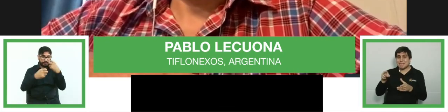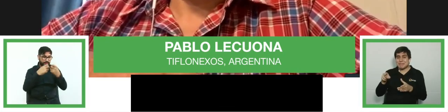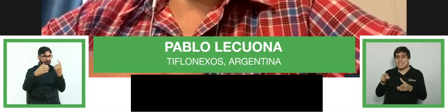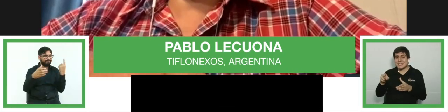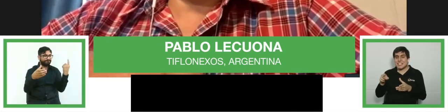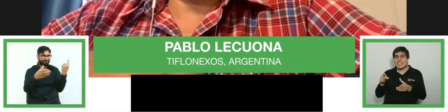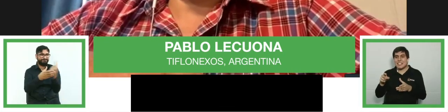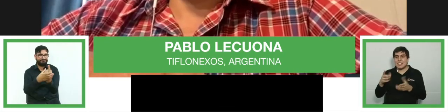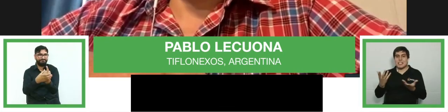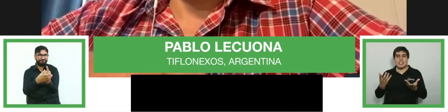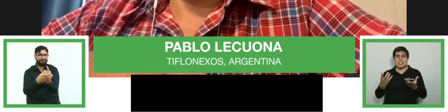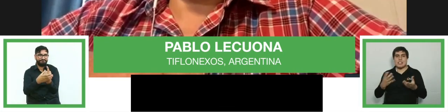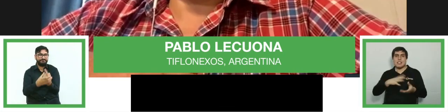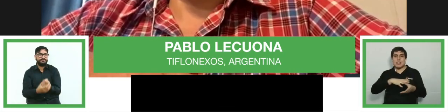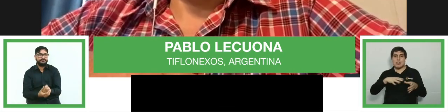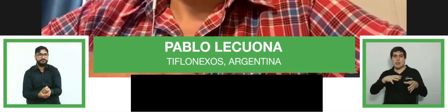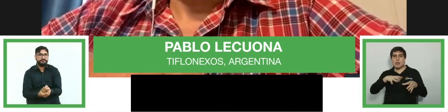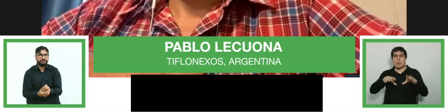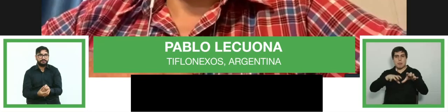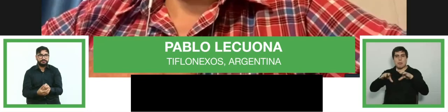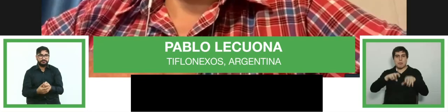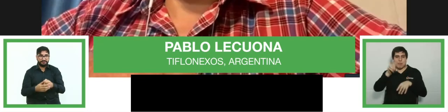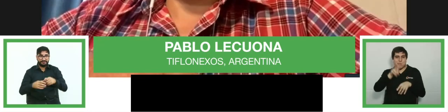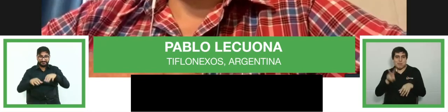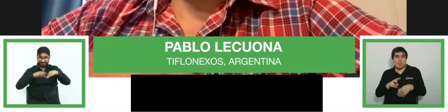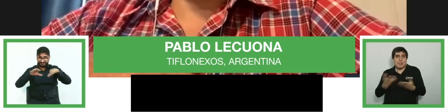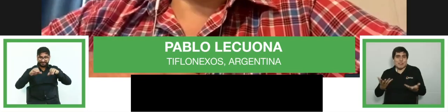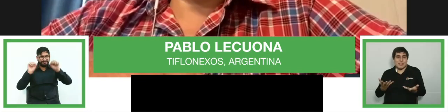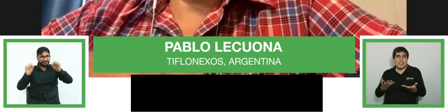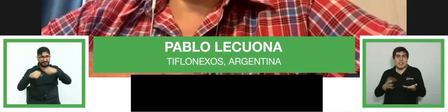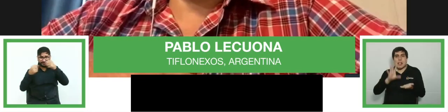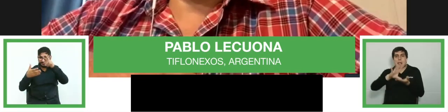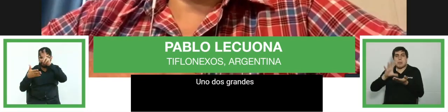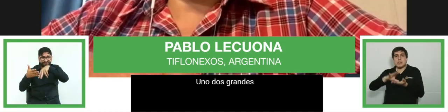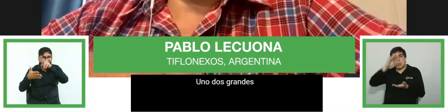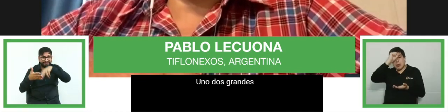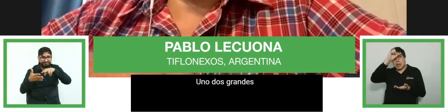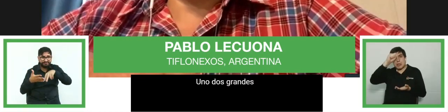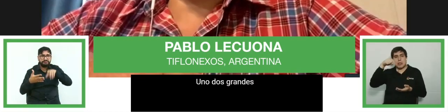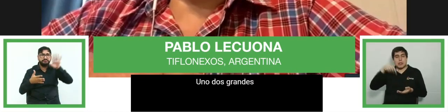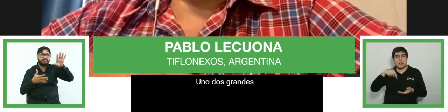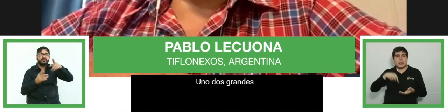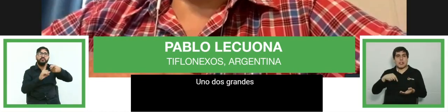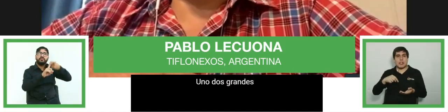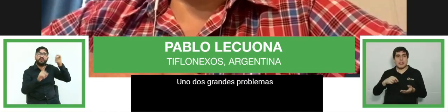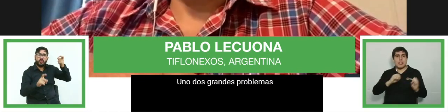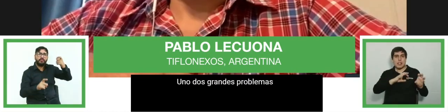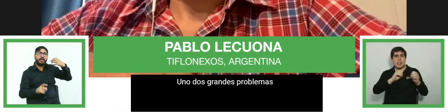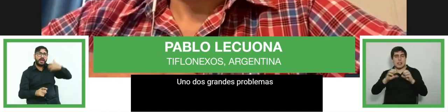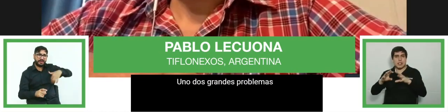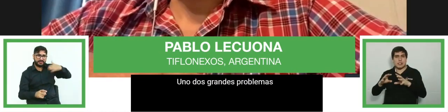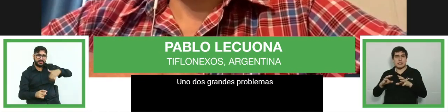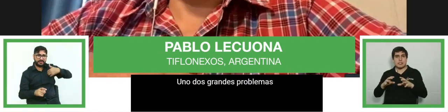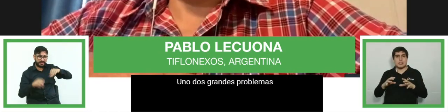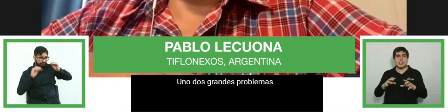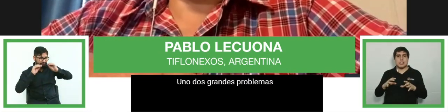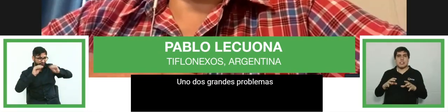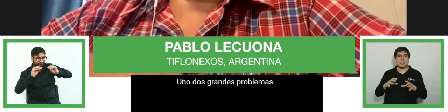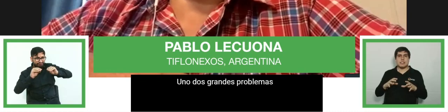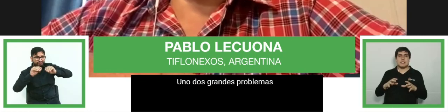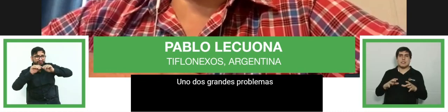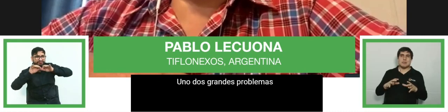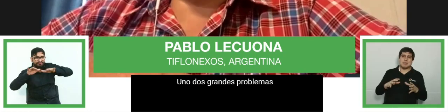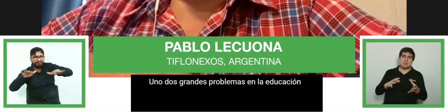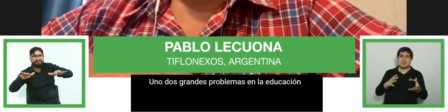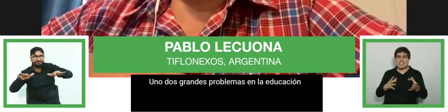materials, especially in countries like Argentina, where educational systems make it very complex